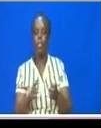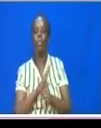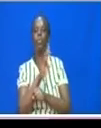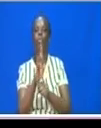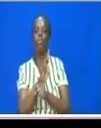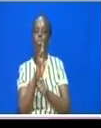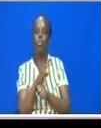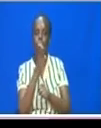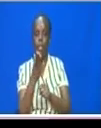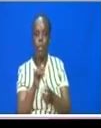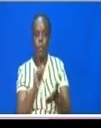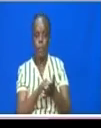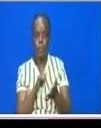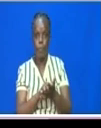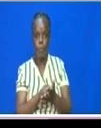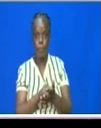here. That